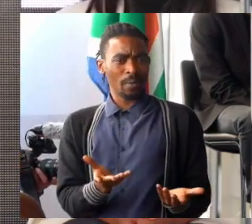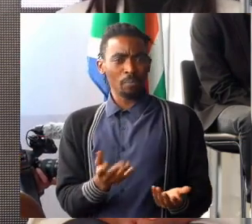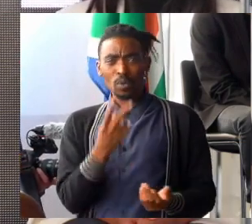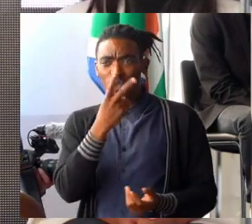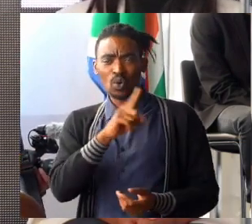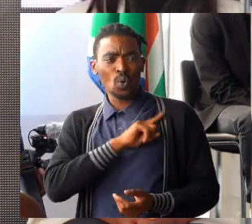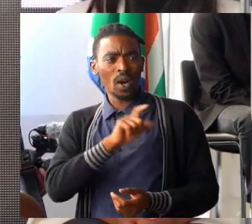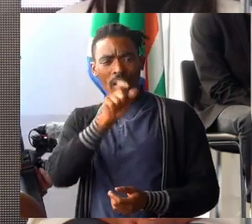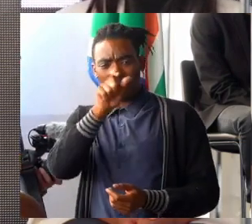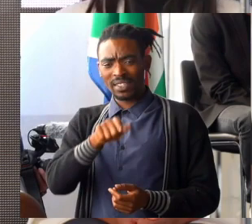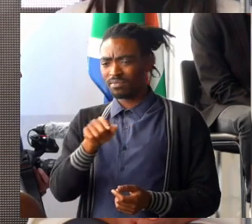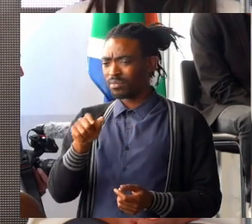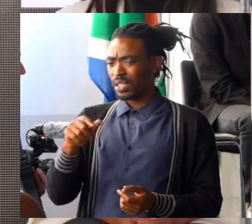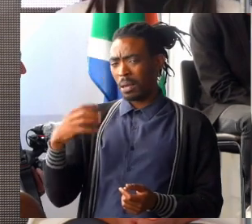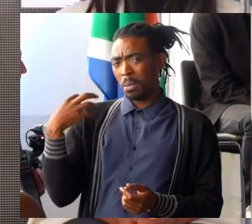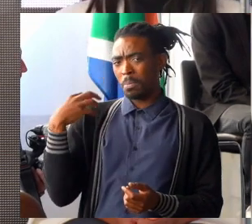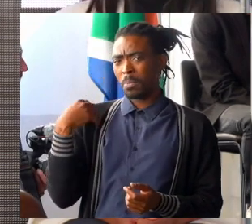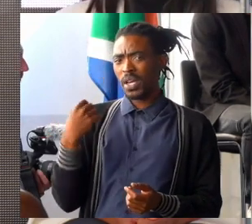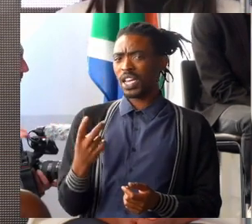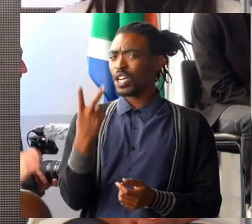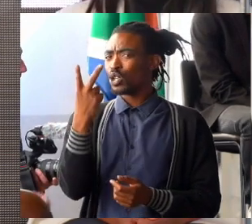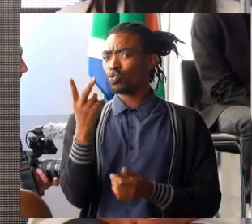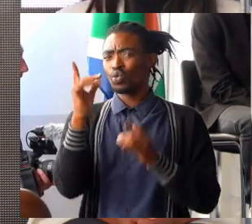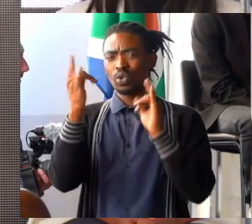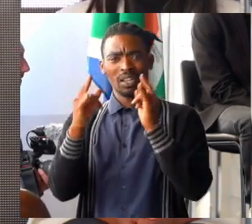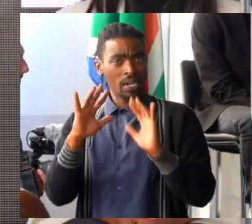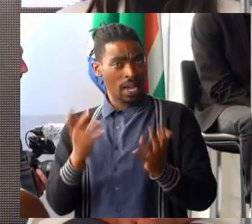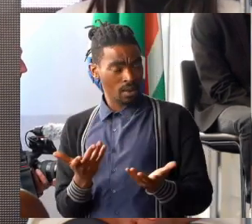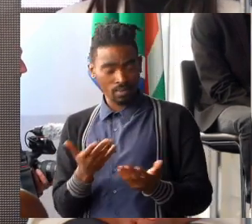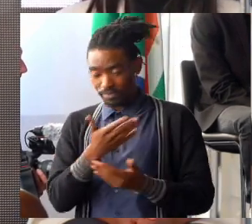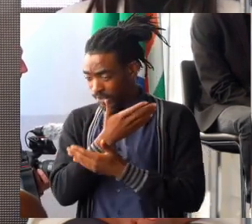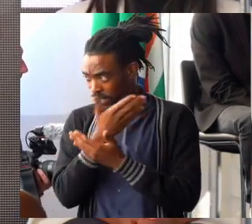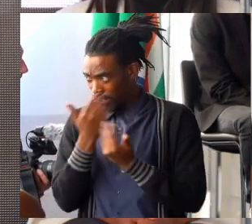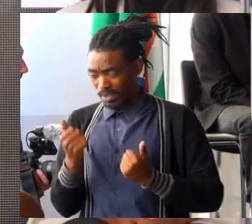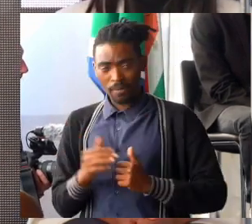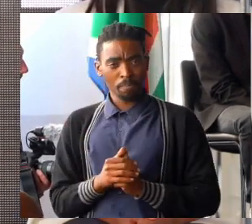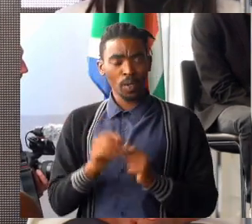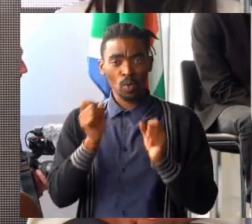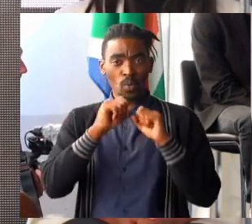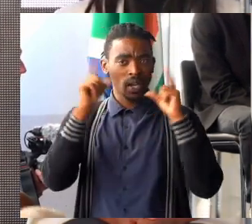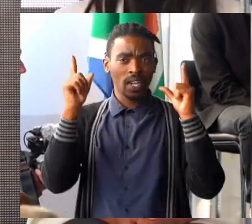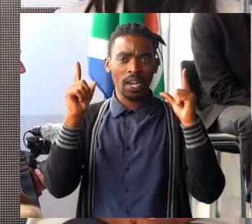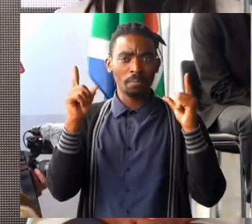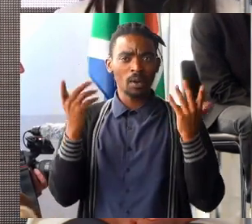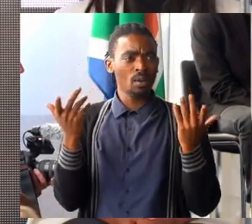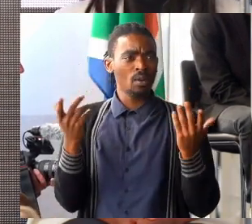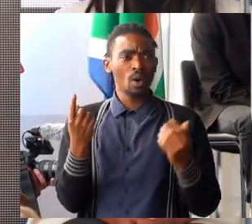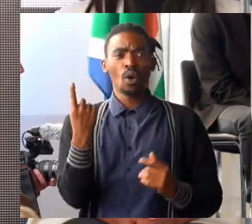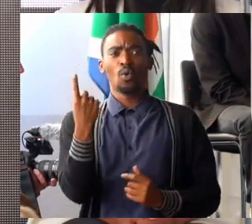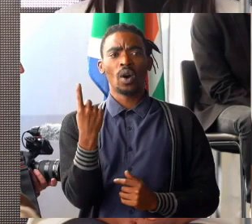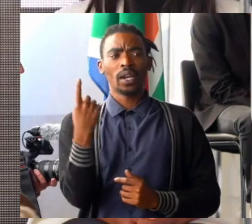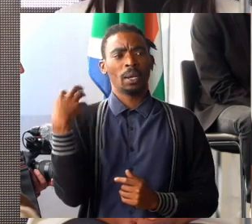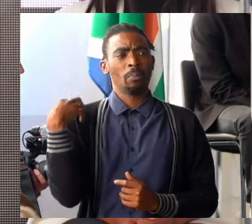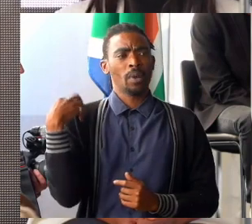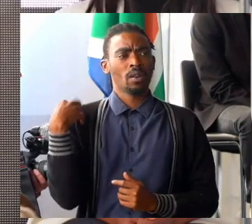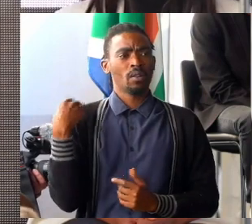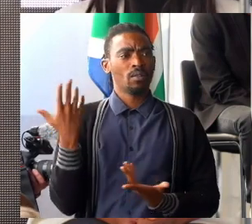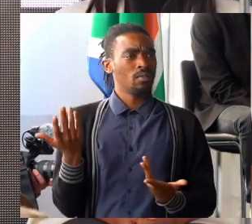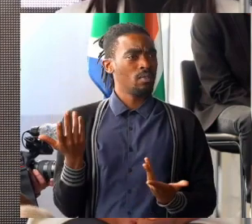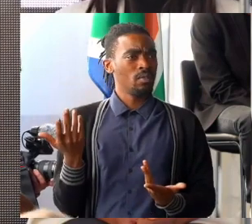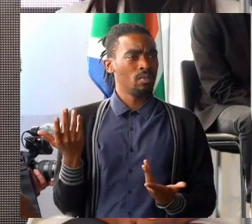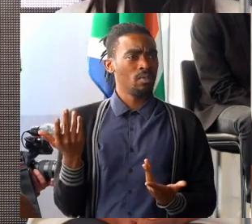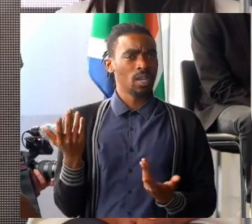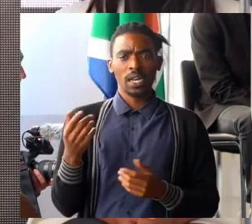of more than one town in one term. That is why you wake up one day with one mayor, and